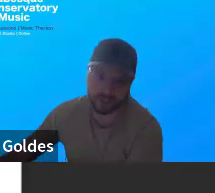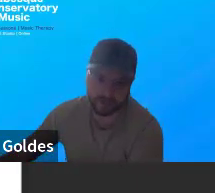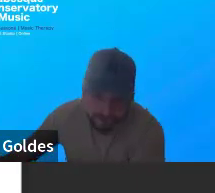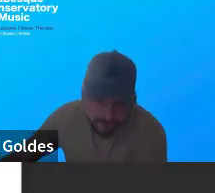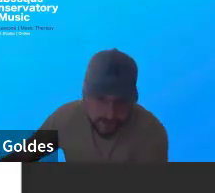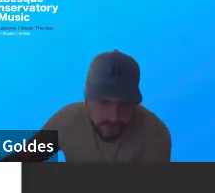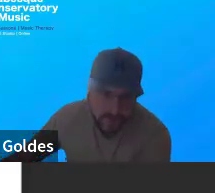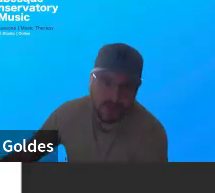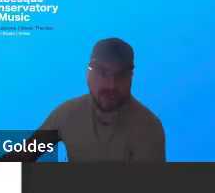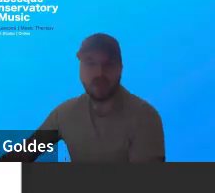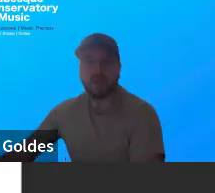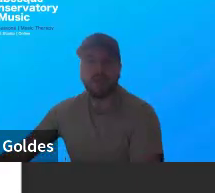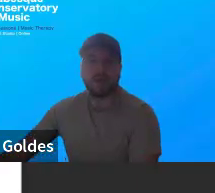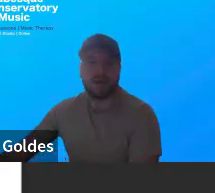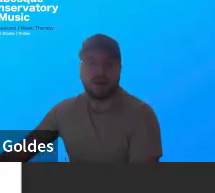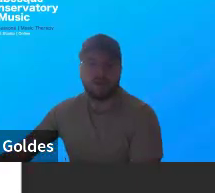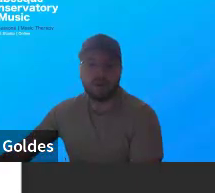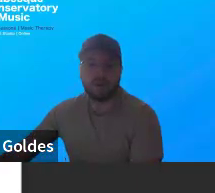should you request it.